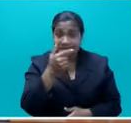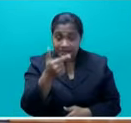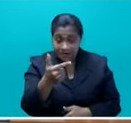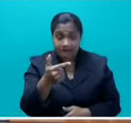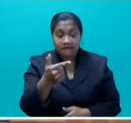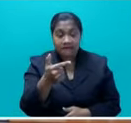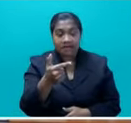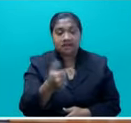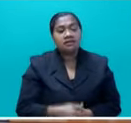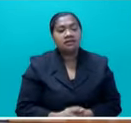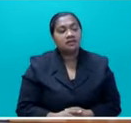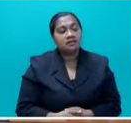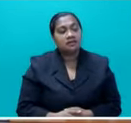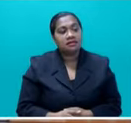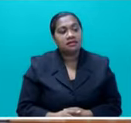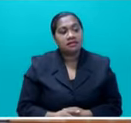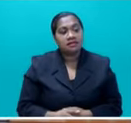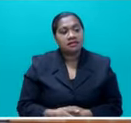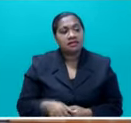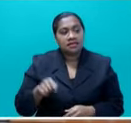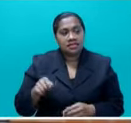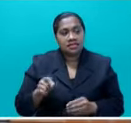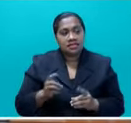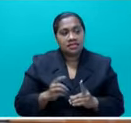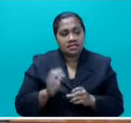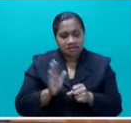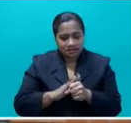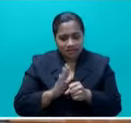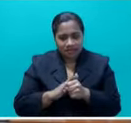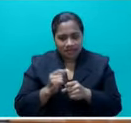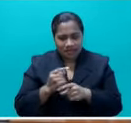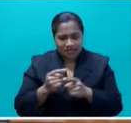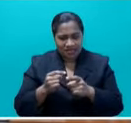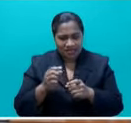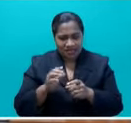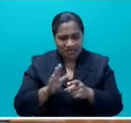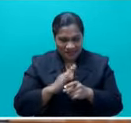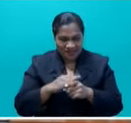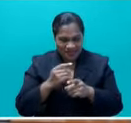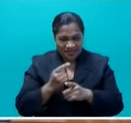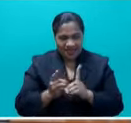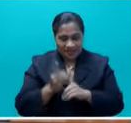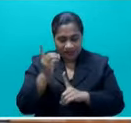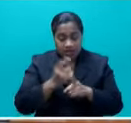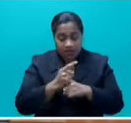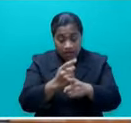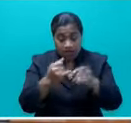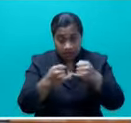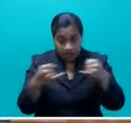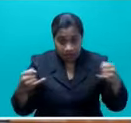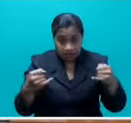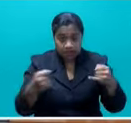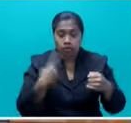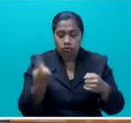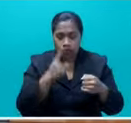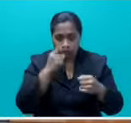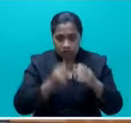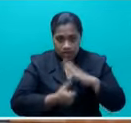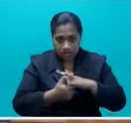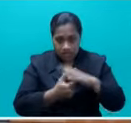he develops guidelines in respect of who will access the information. And obviously, in maintaining the register, he has to ensure that